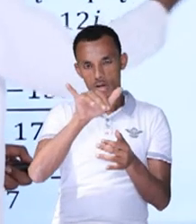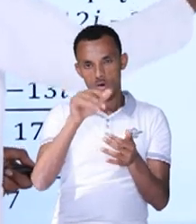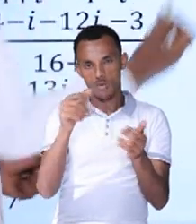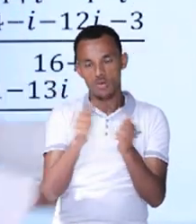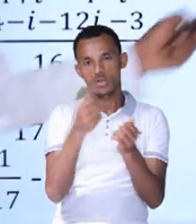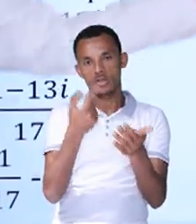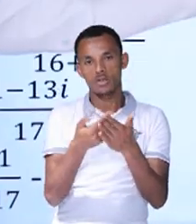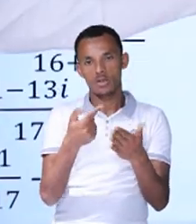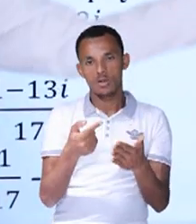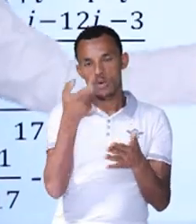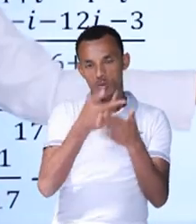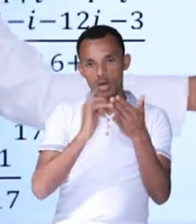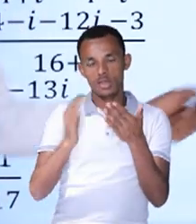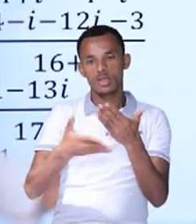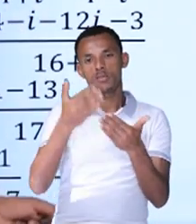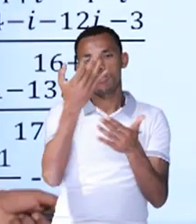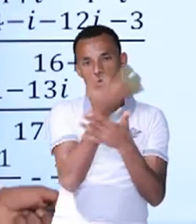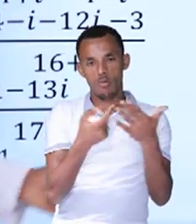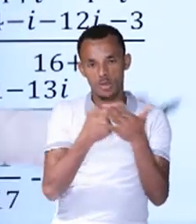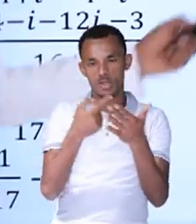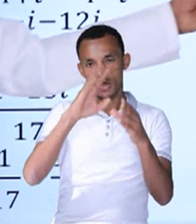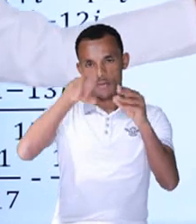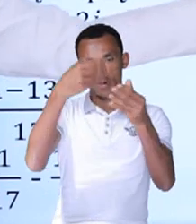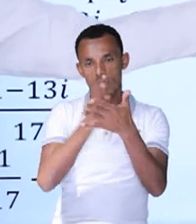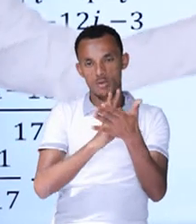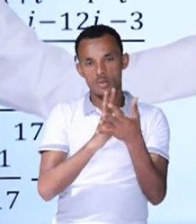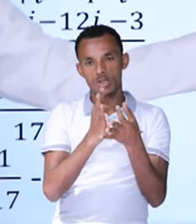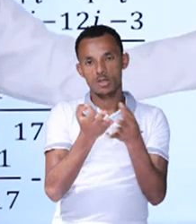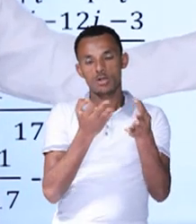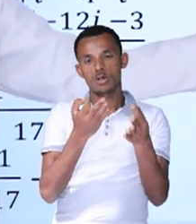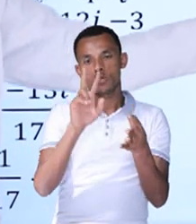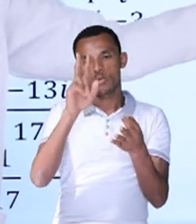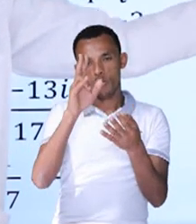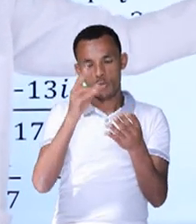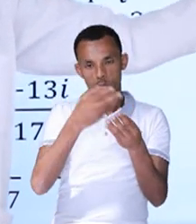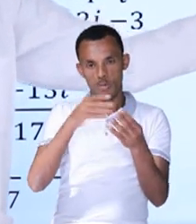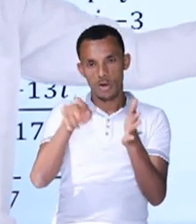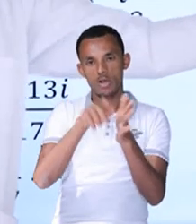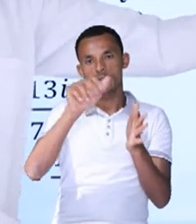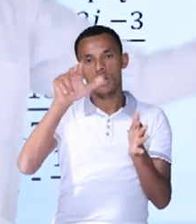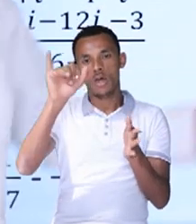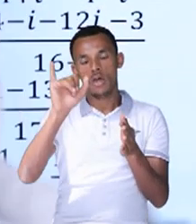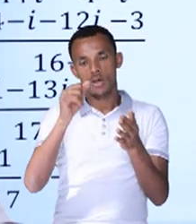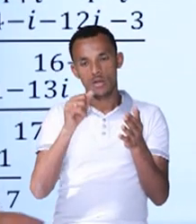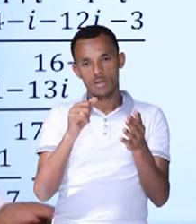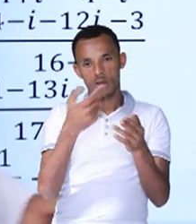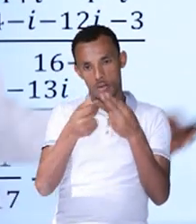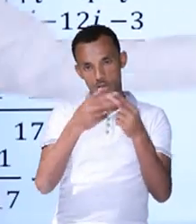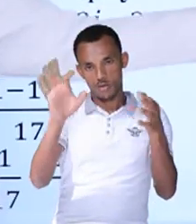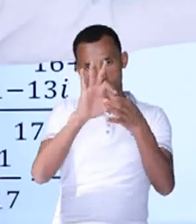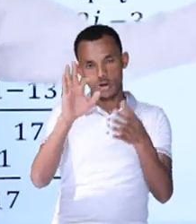one. What is the simplest form of that given expression? 2 minus 3i over 3 plus 2i times the conjugate of the